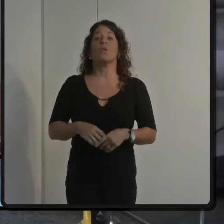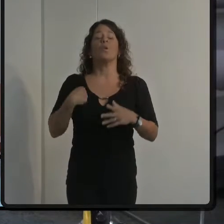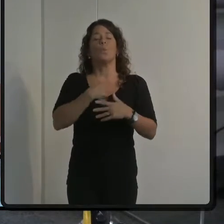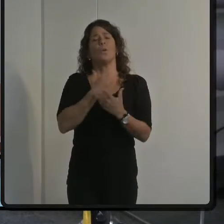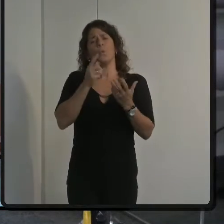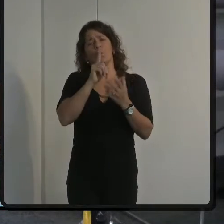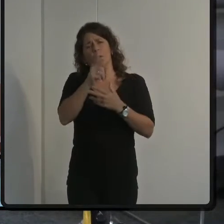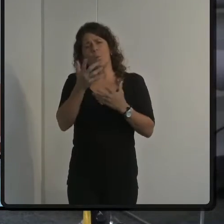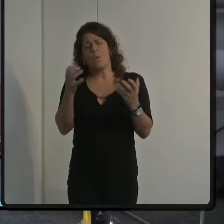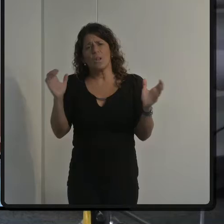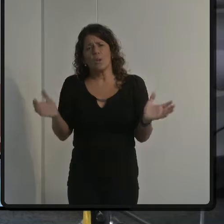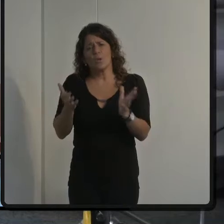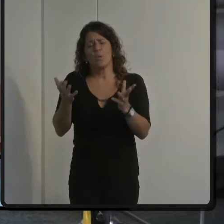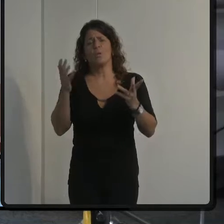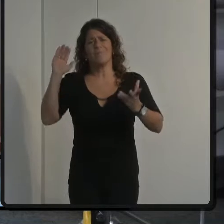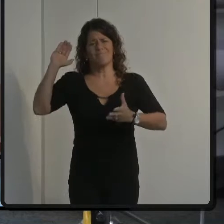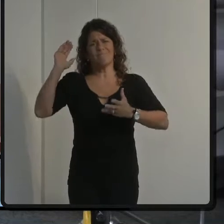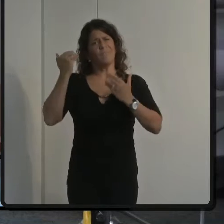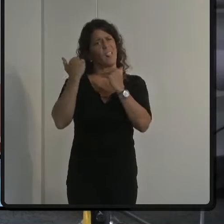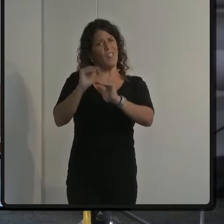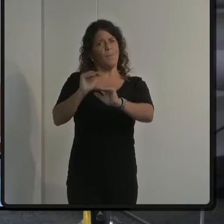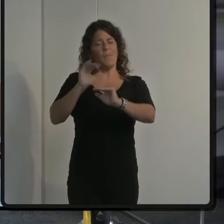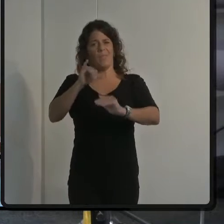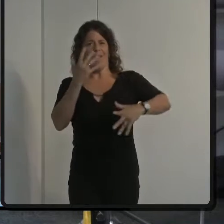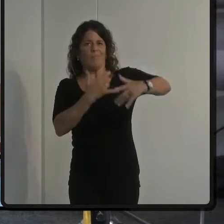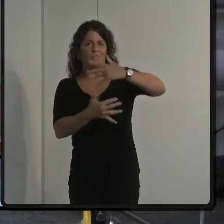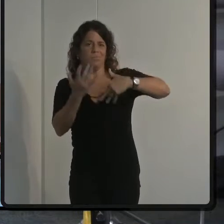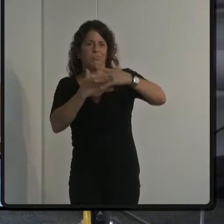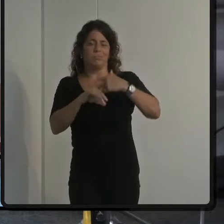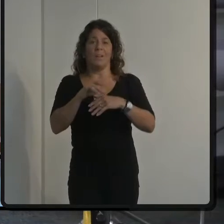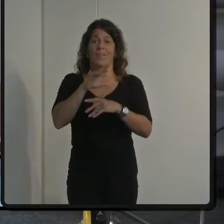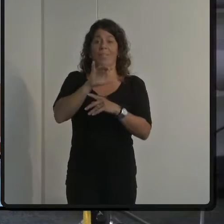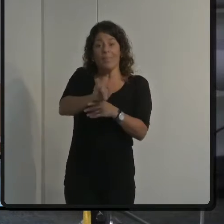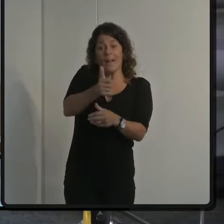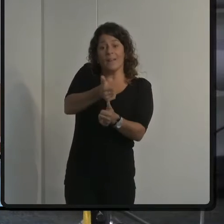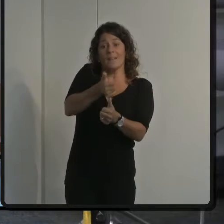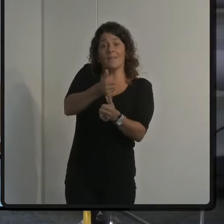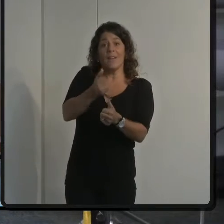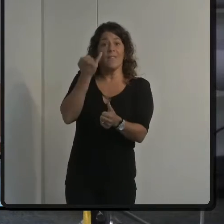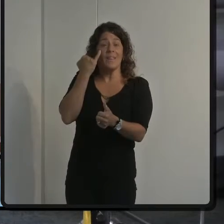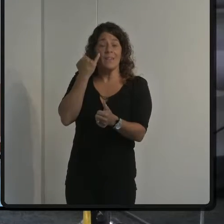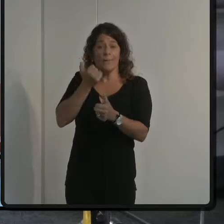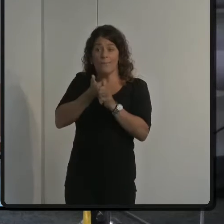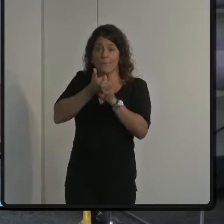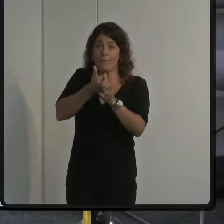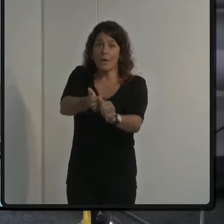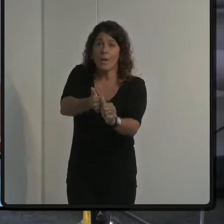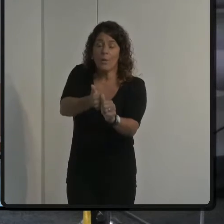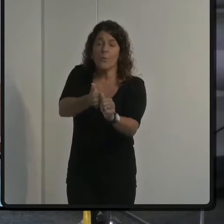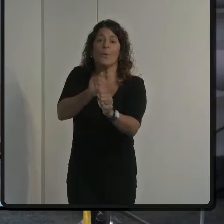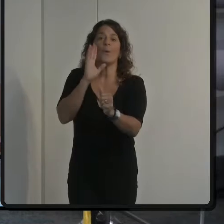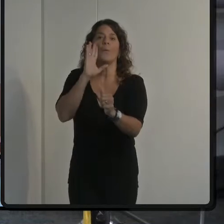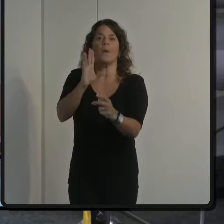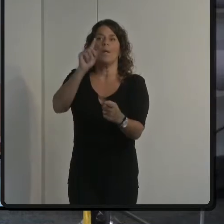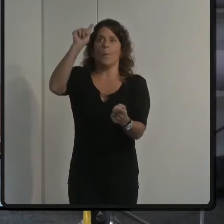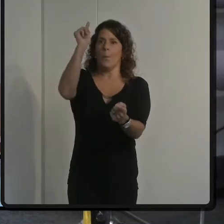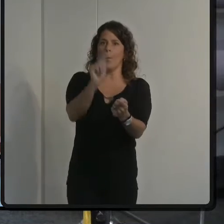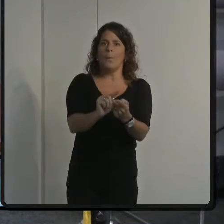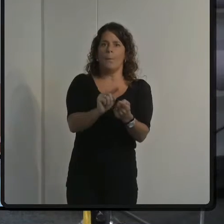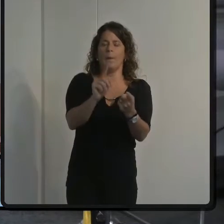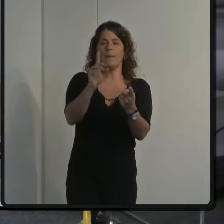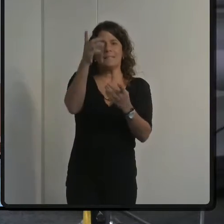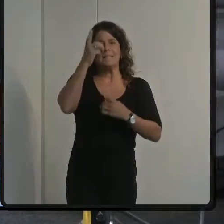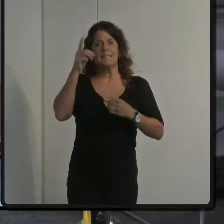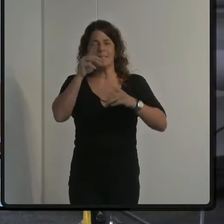and these actions will contribute to the decrease in disease transmission in our